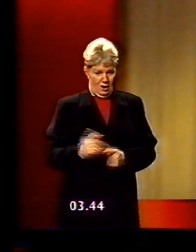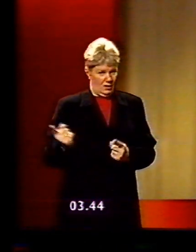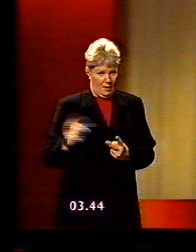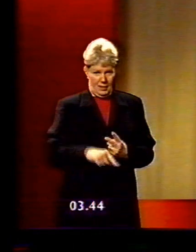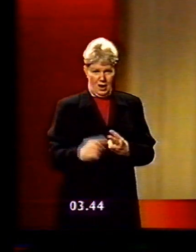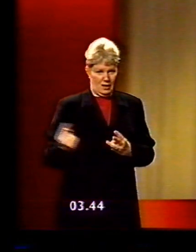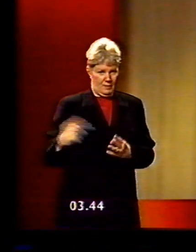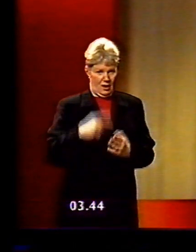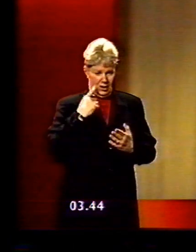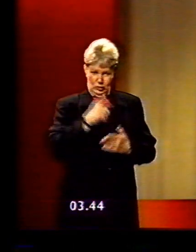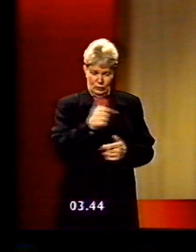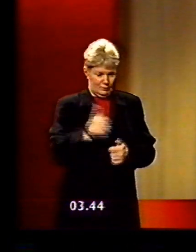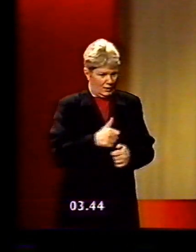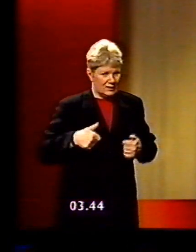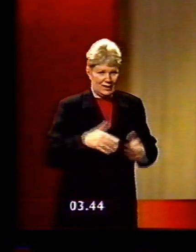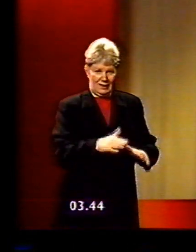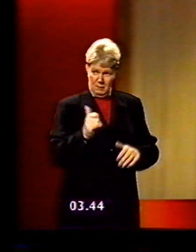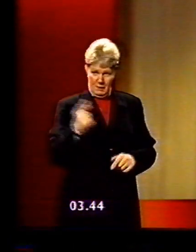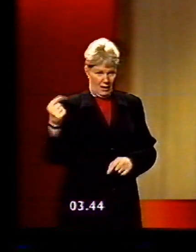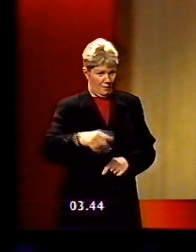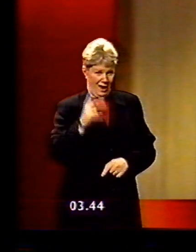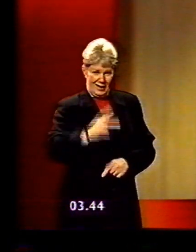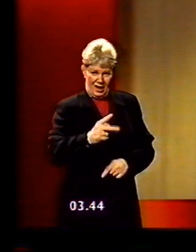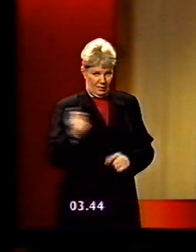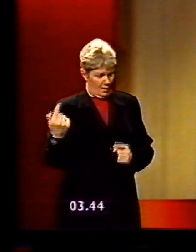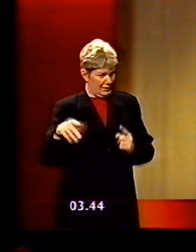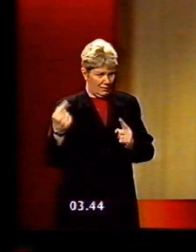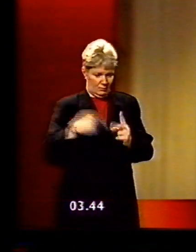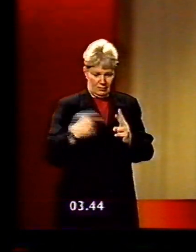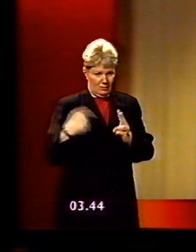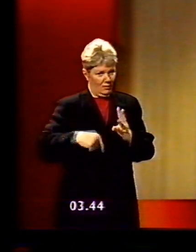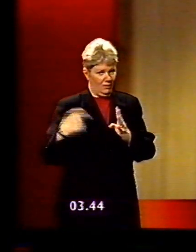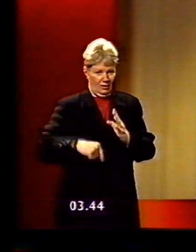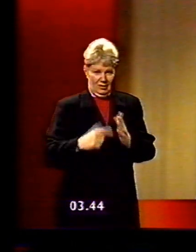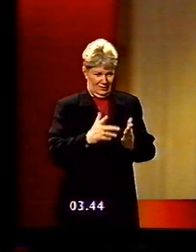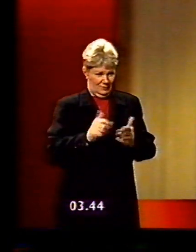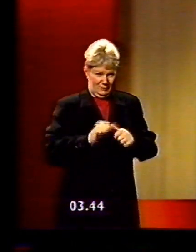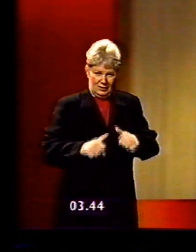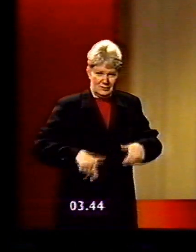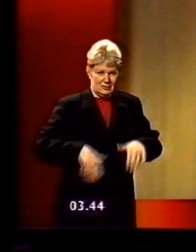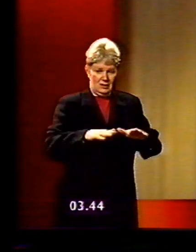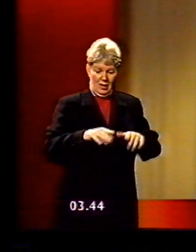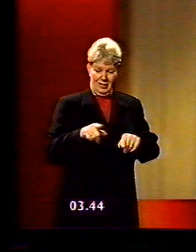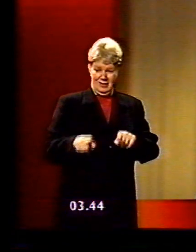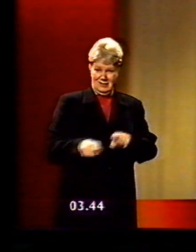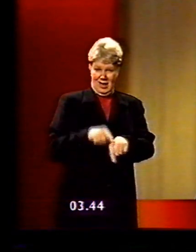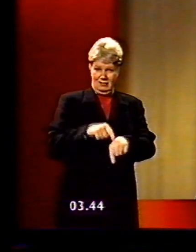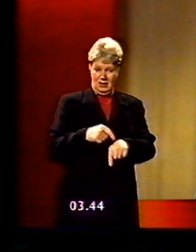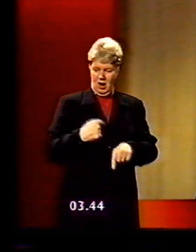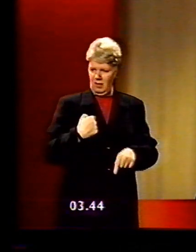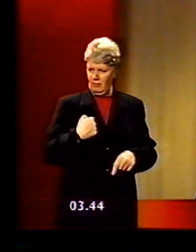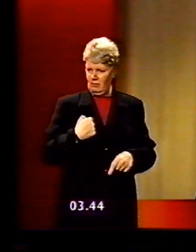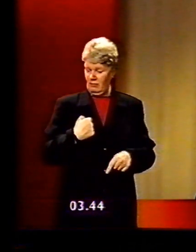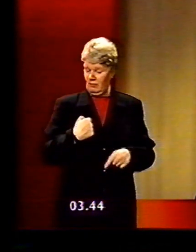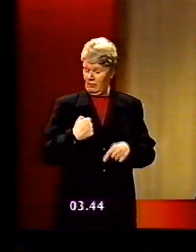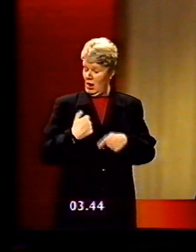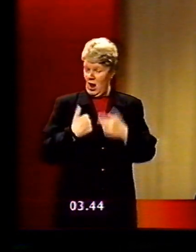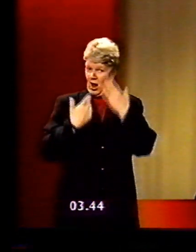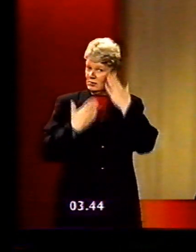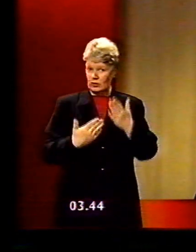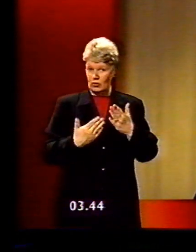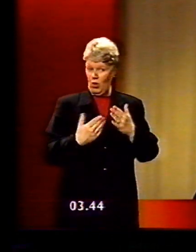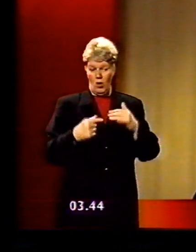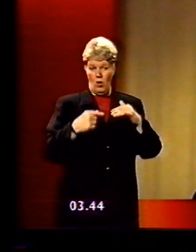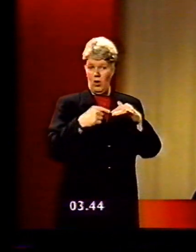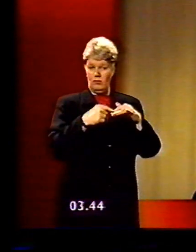night. You should leave because they may come back again. So at that particular moment, I did not know that Charles had been there and